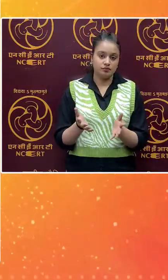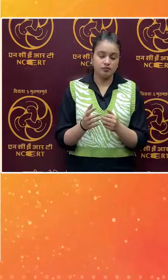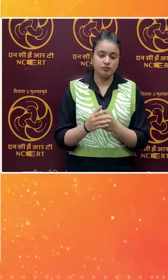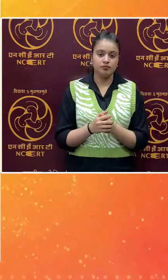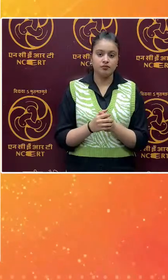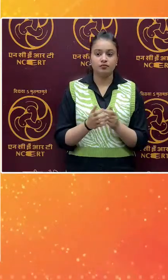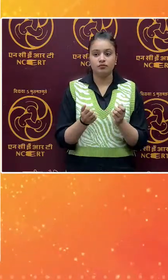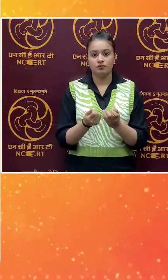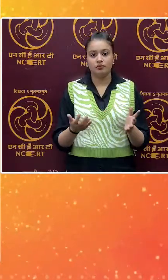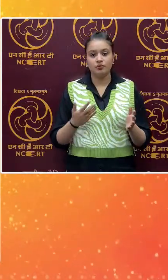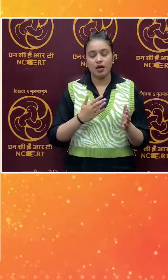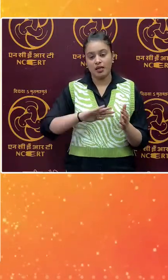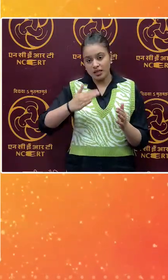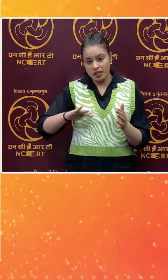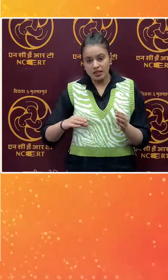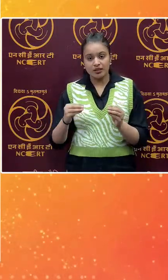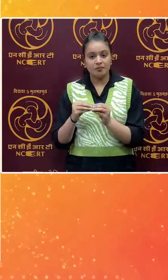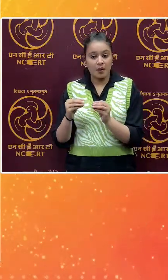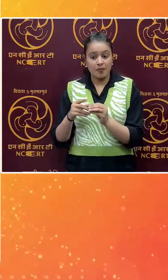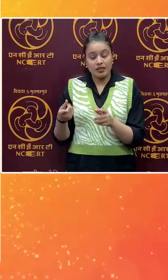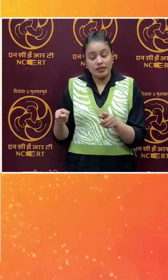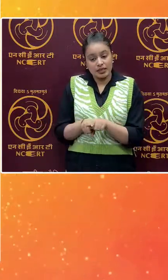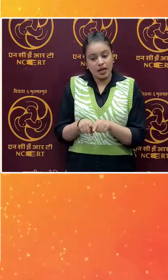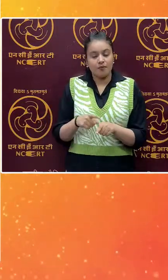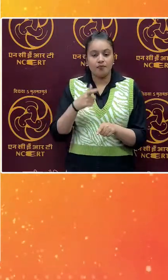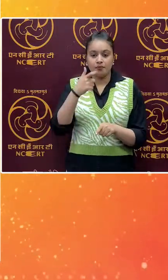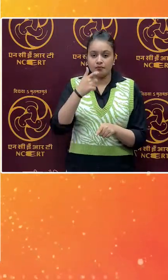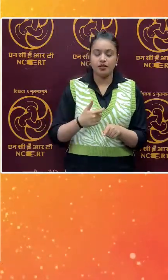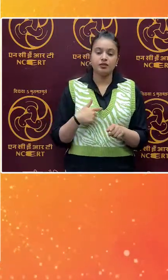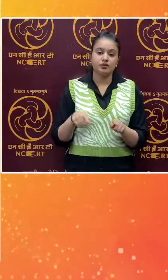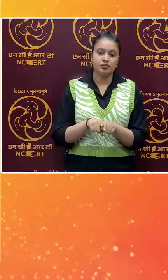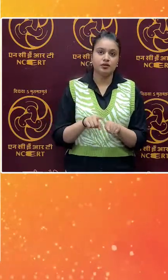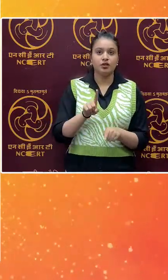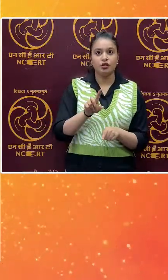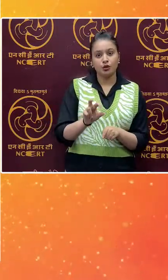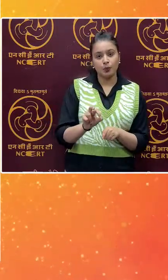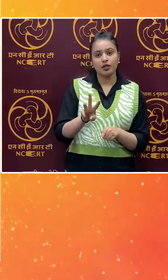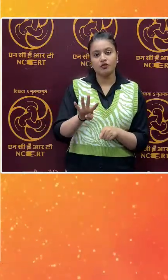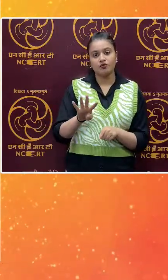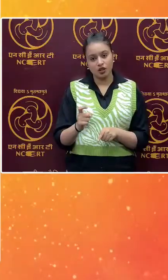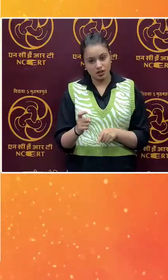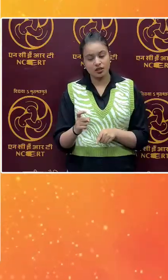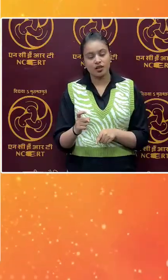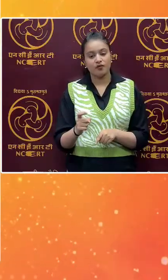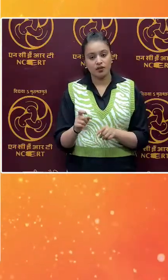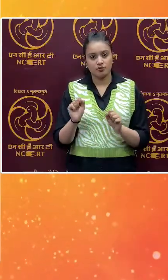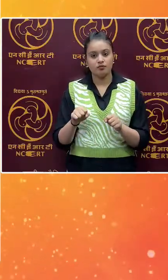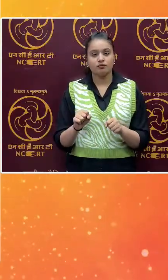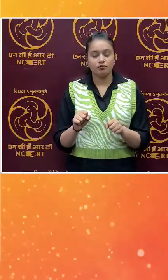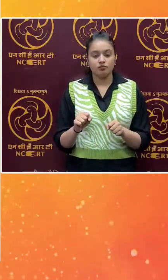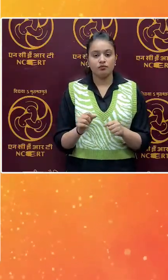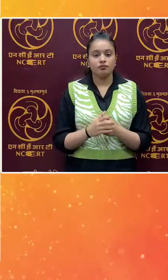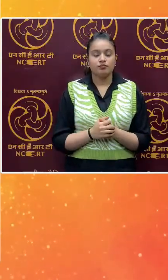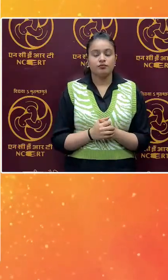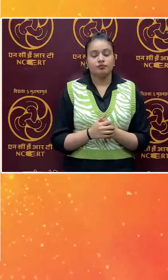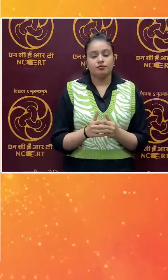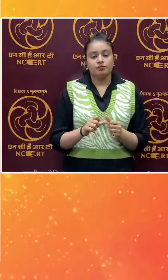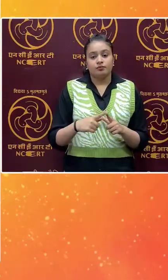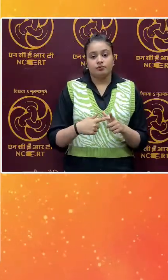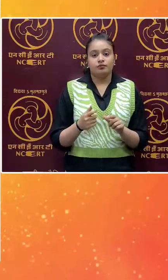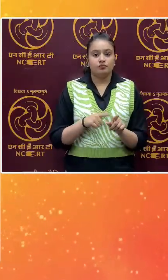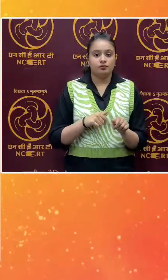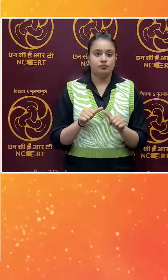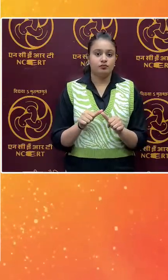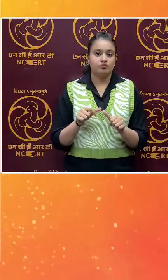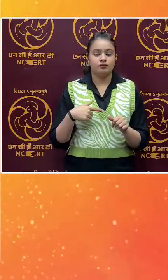many Bhabhas are required. I am sure that by 2047, the program which has been I mean, Ajay Sood himself yes, is a